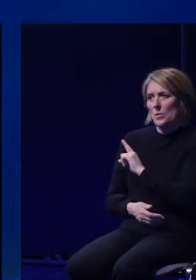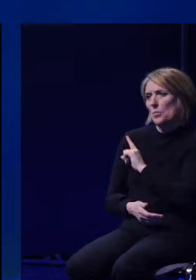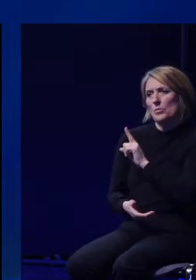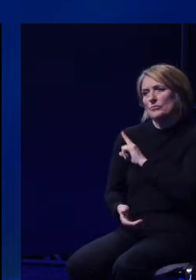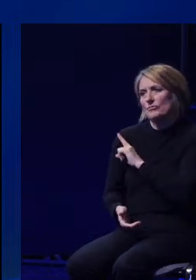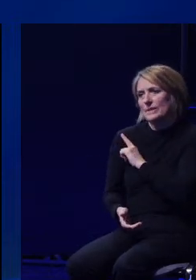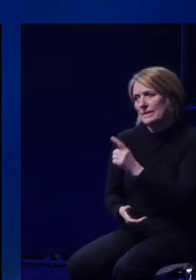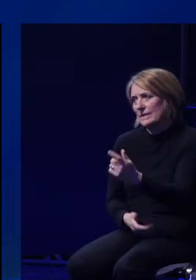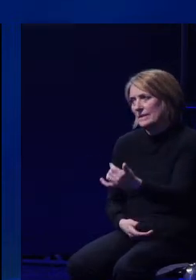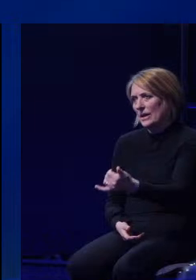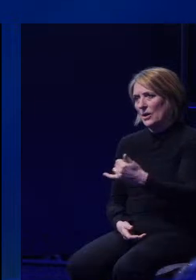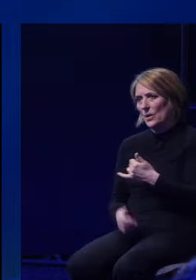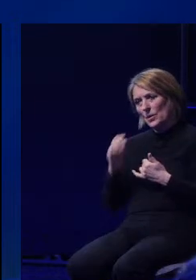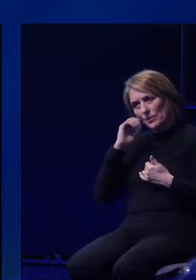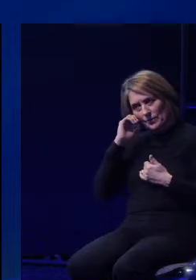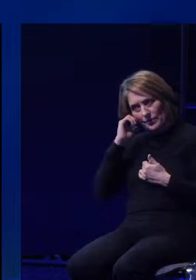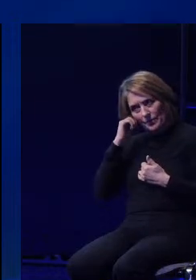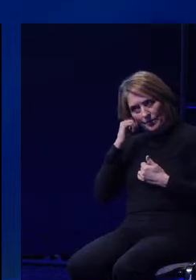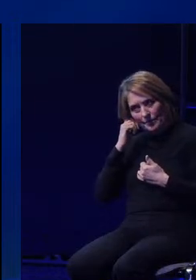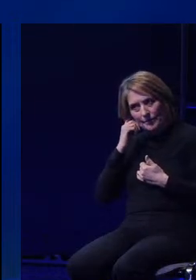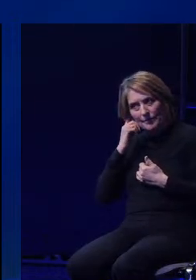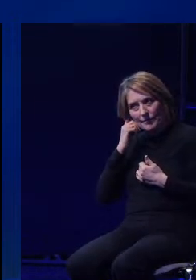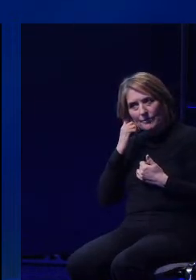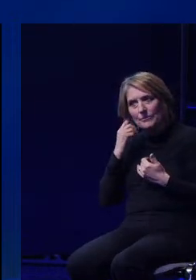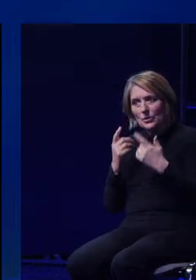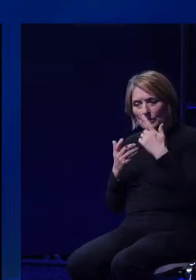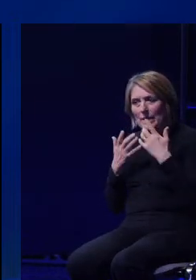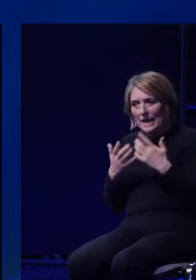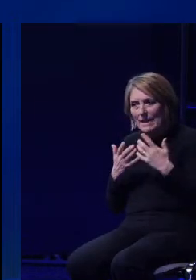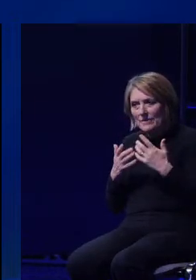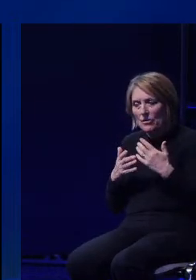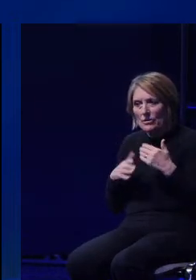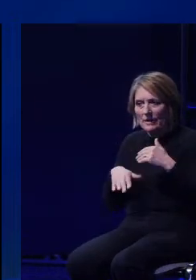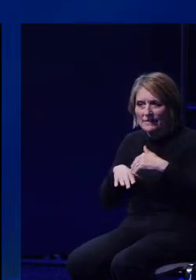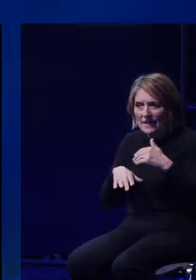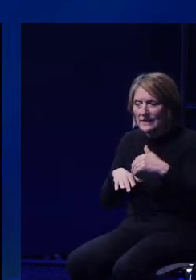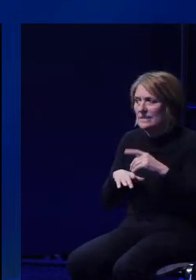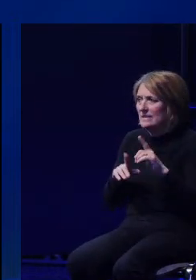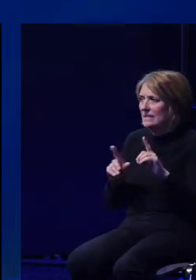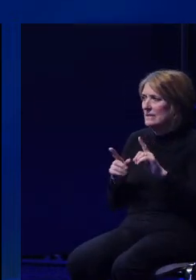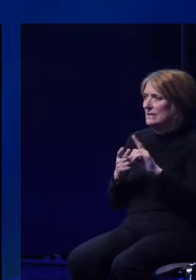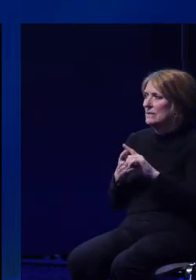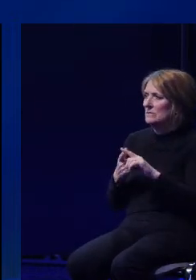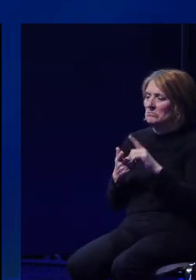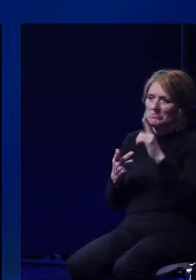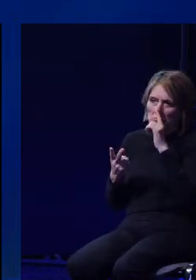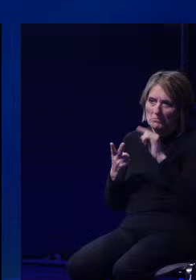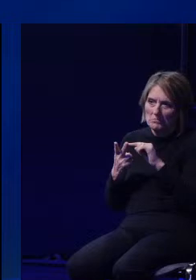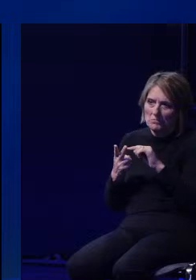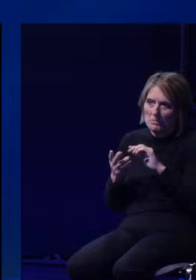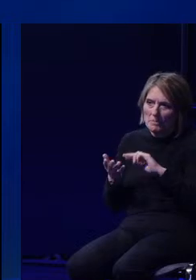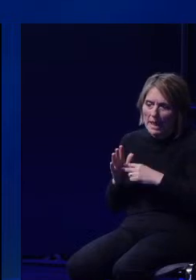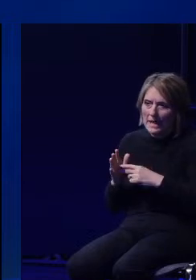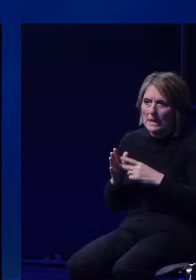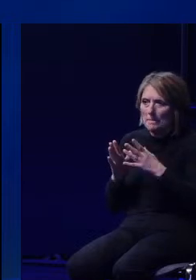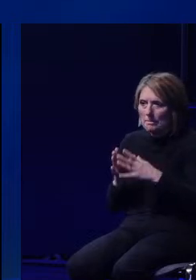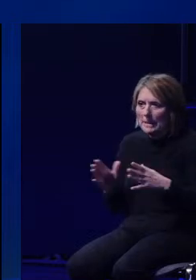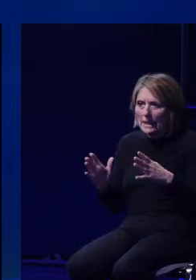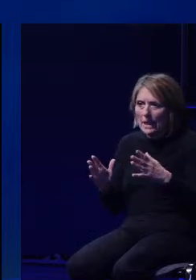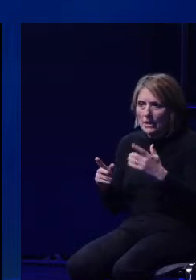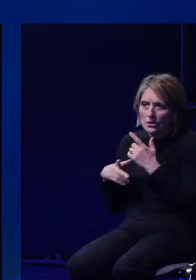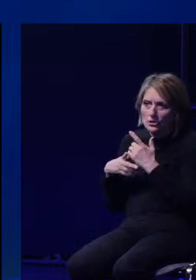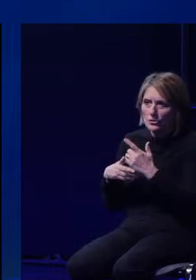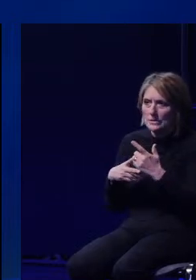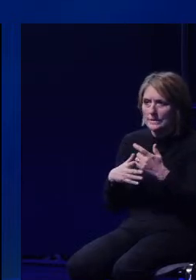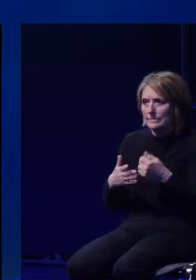maybe the fact that they're heavy on VFX in the first place? It could be heavy on VFX. You can plan bigger shots. That is a minimum,